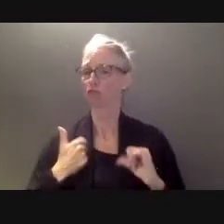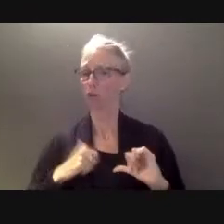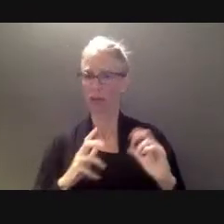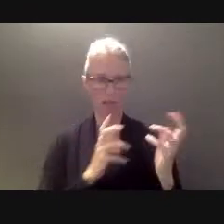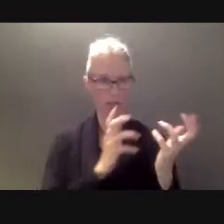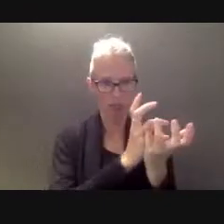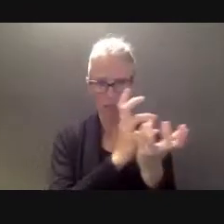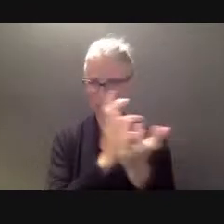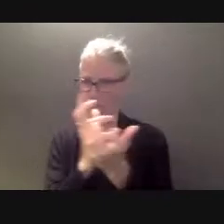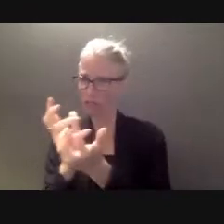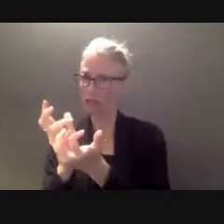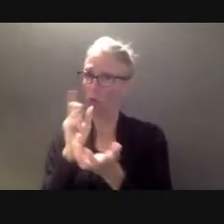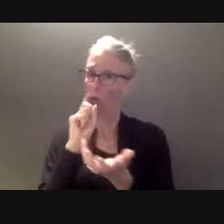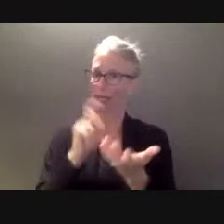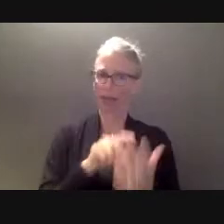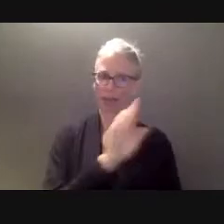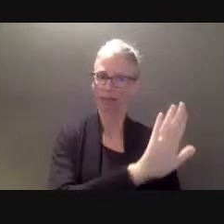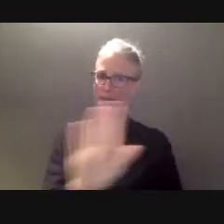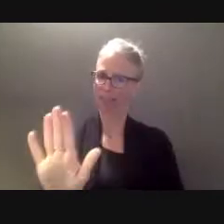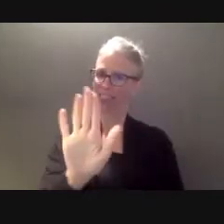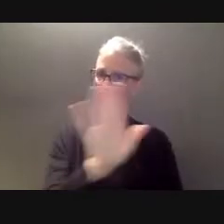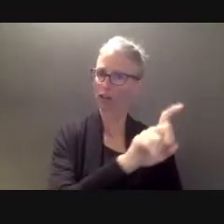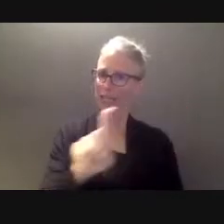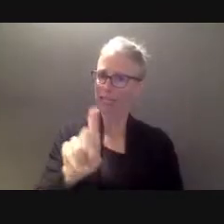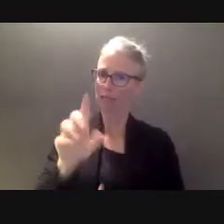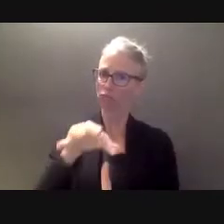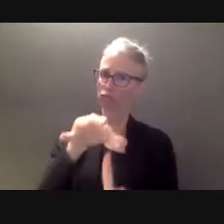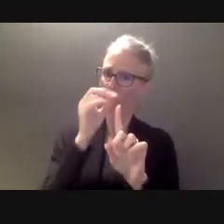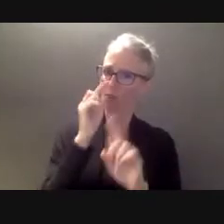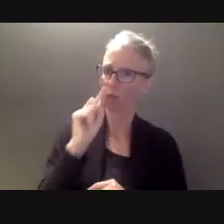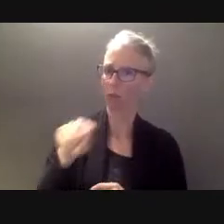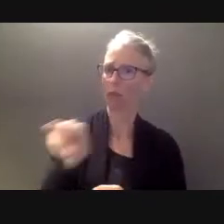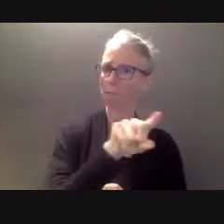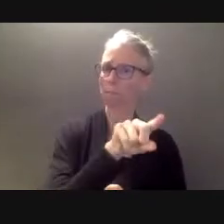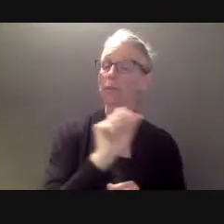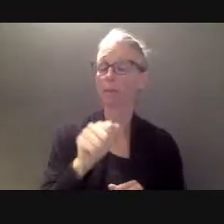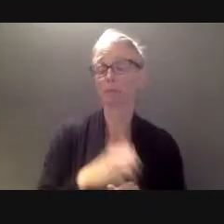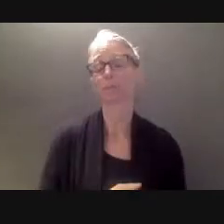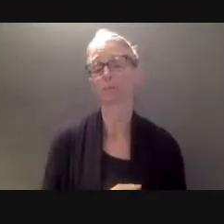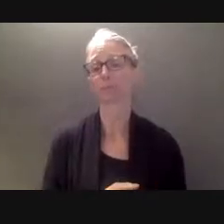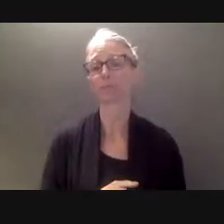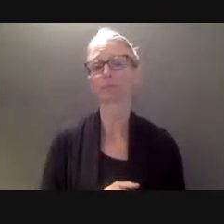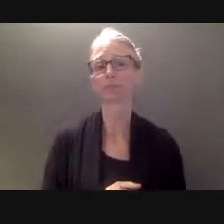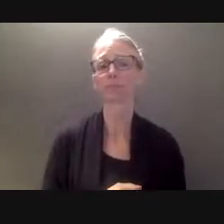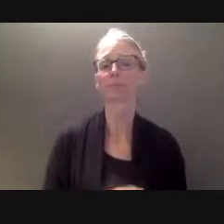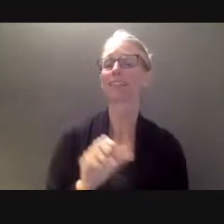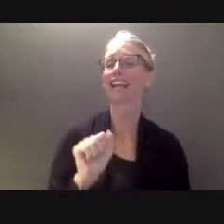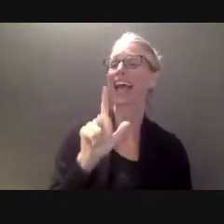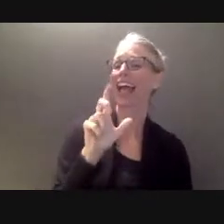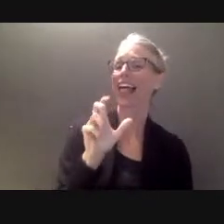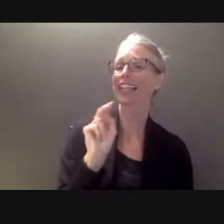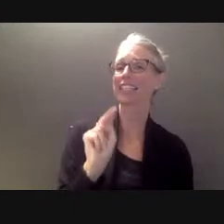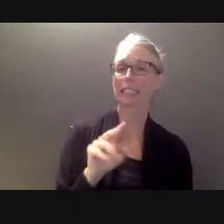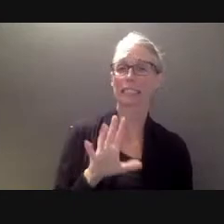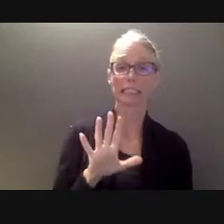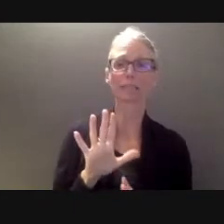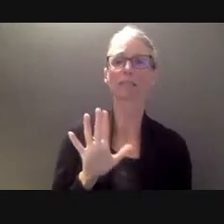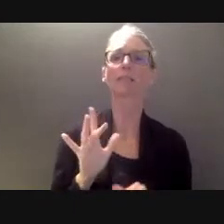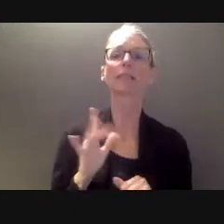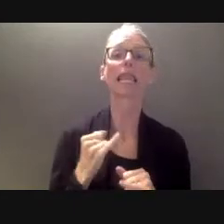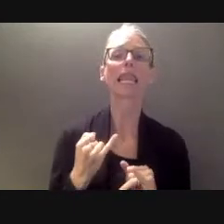needs and recognize that everyone's needs are unique. And I think we'll just fit in one last